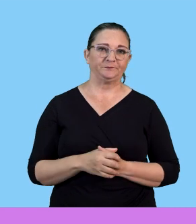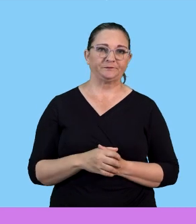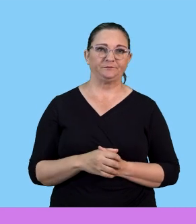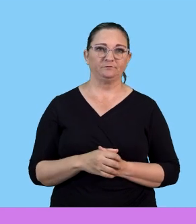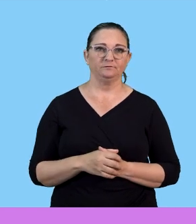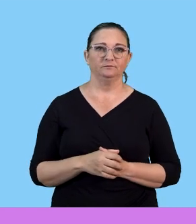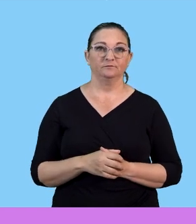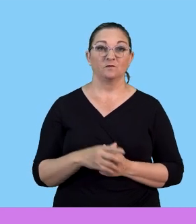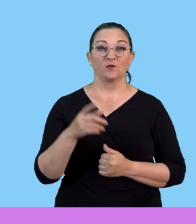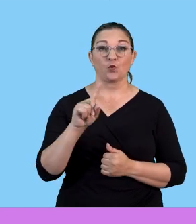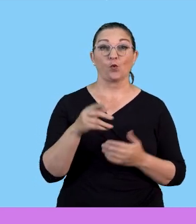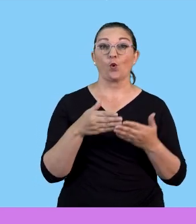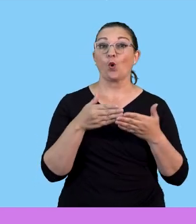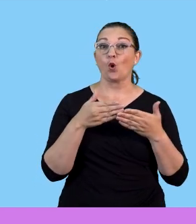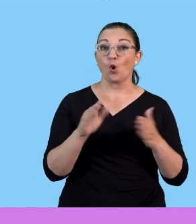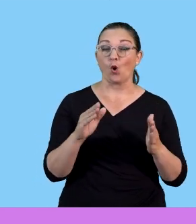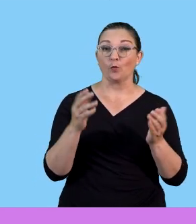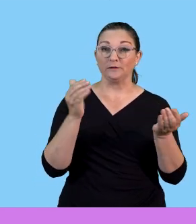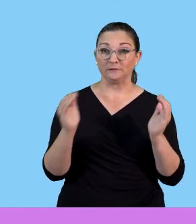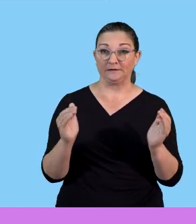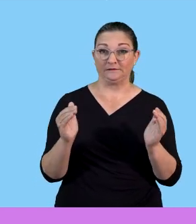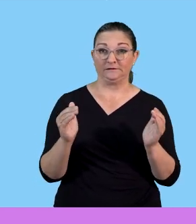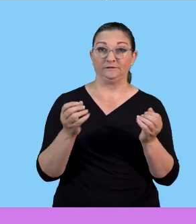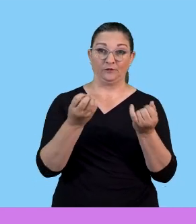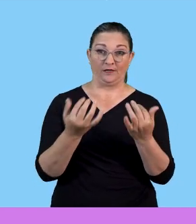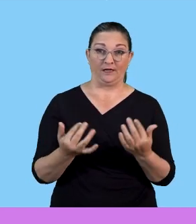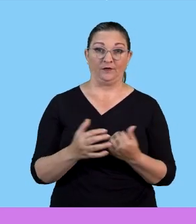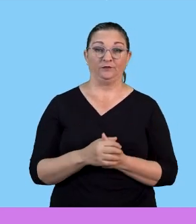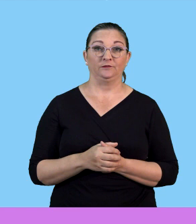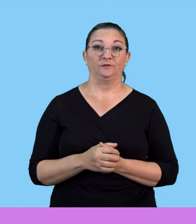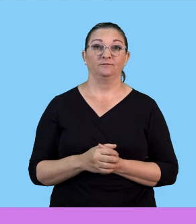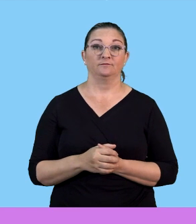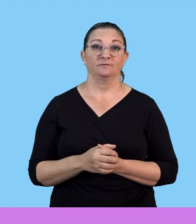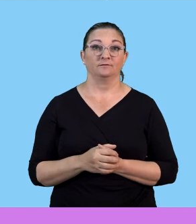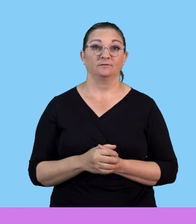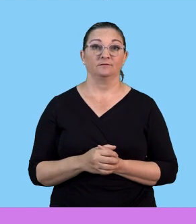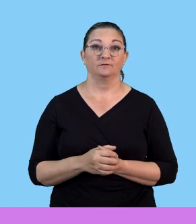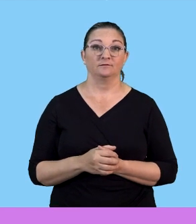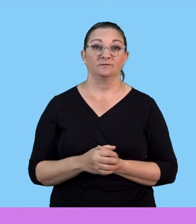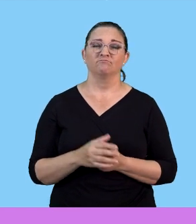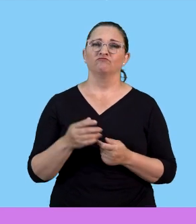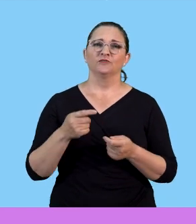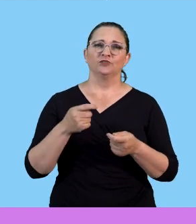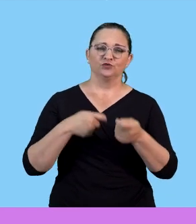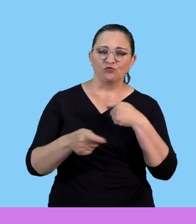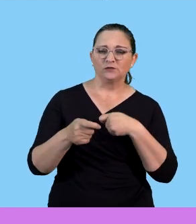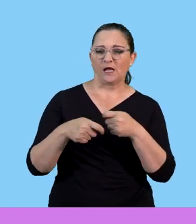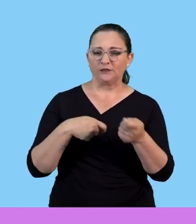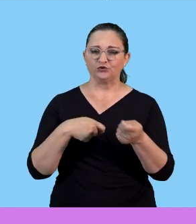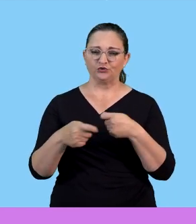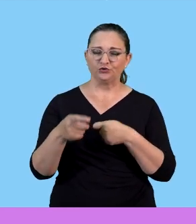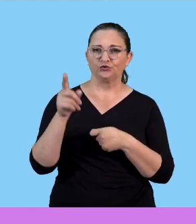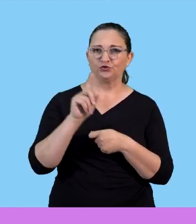an example. What is the opening balance of this account? So we are going to look at